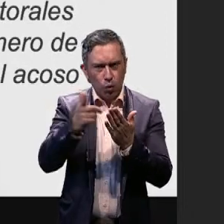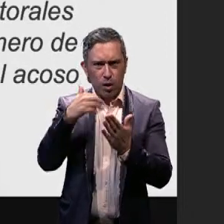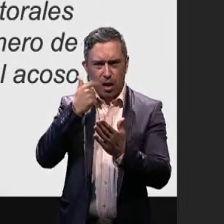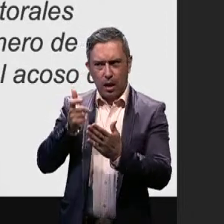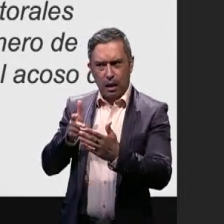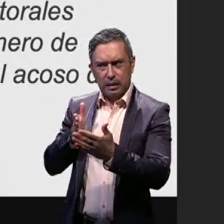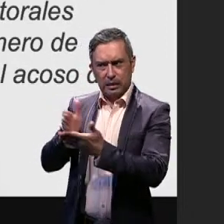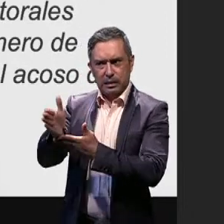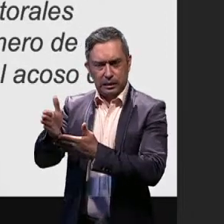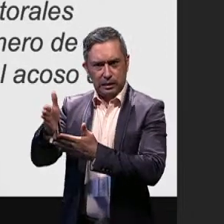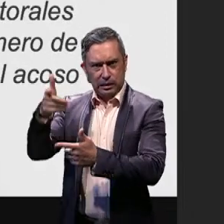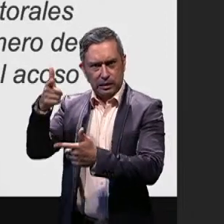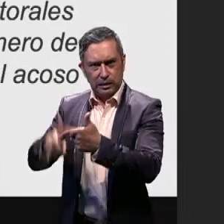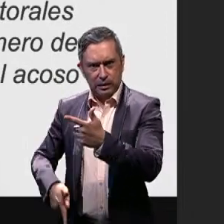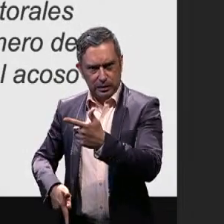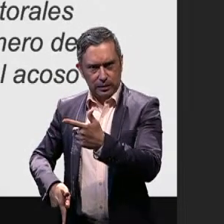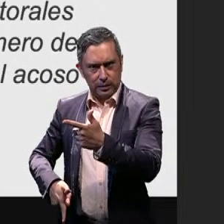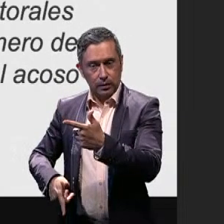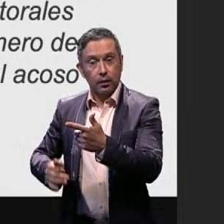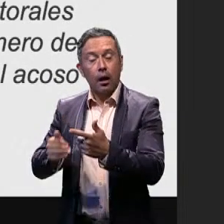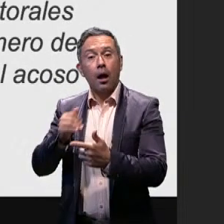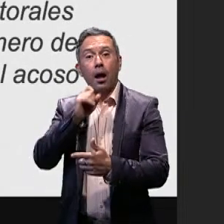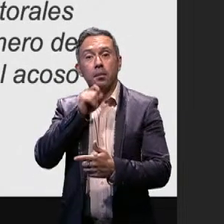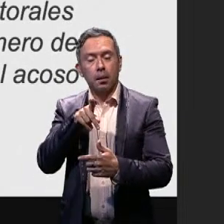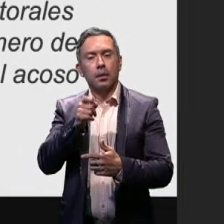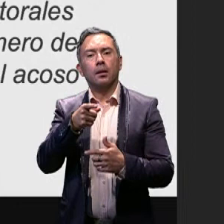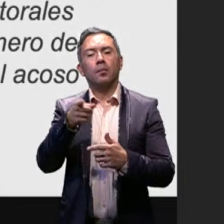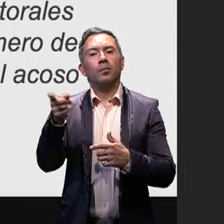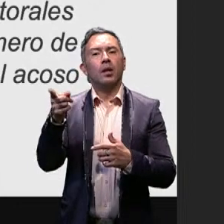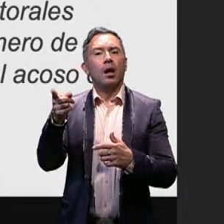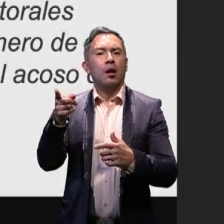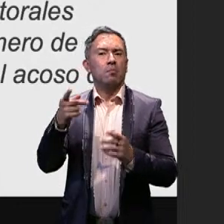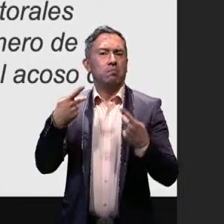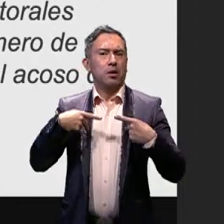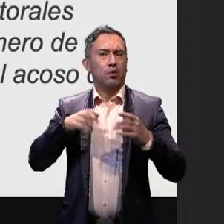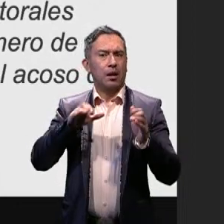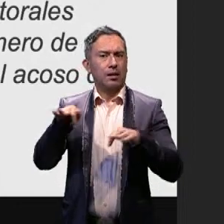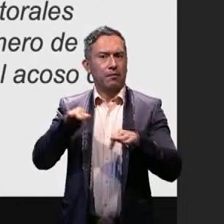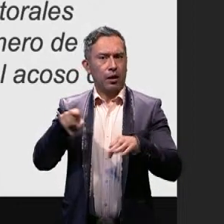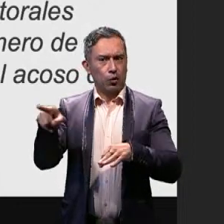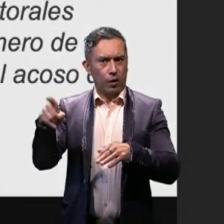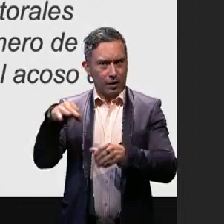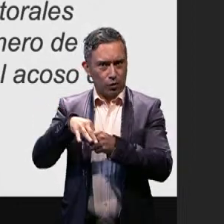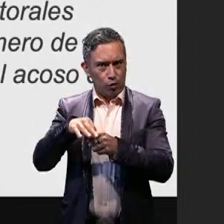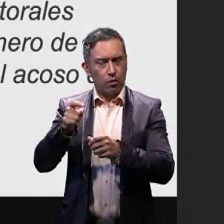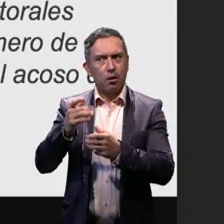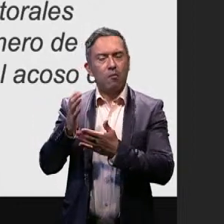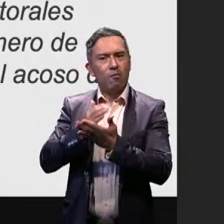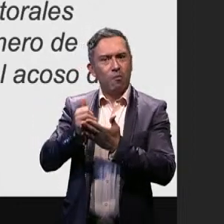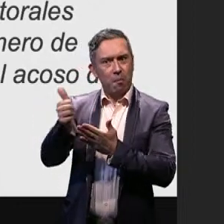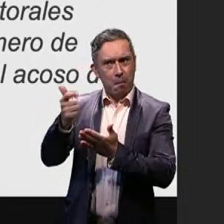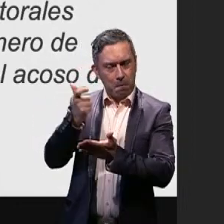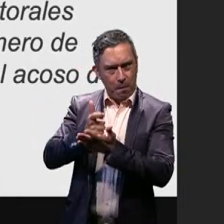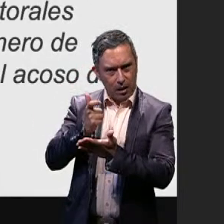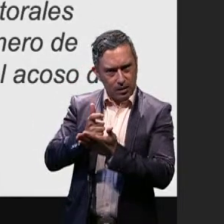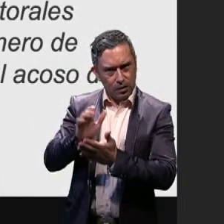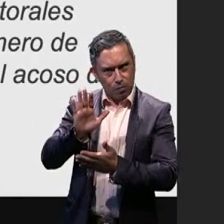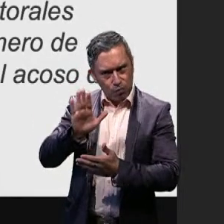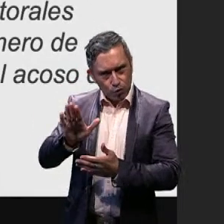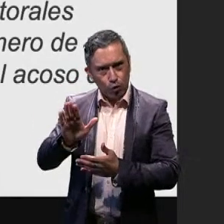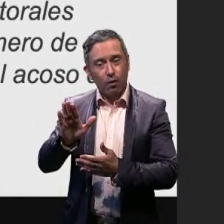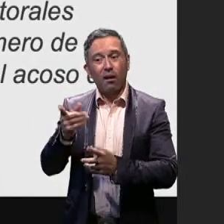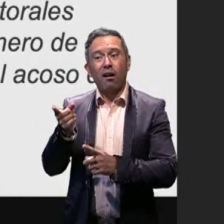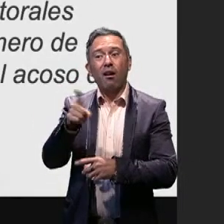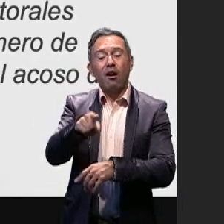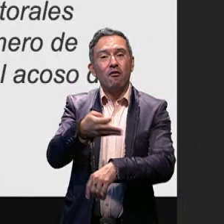death threats, with threats and harassment of their friends and family members, their staff. And we are seeing